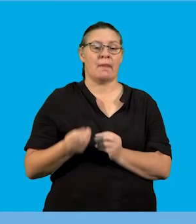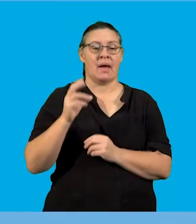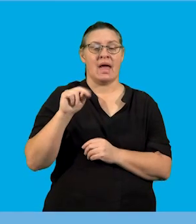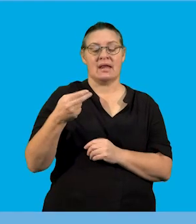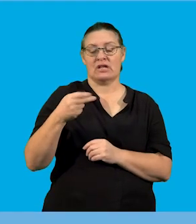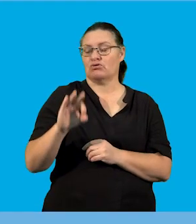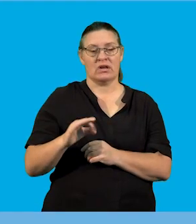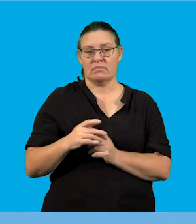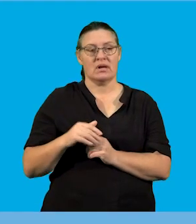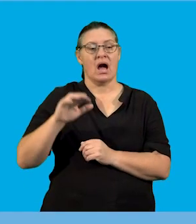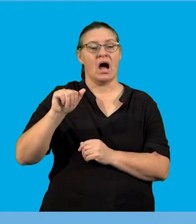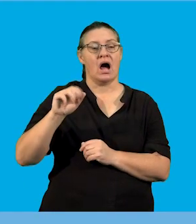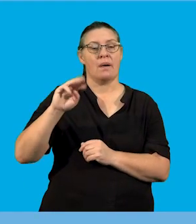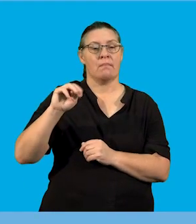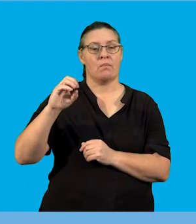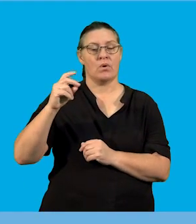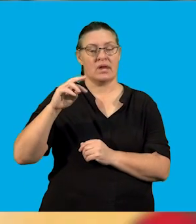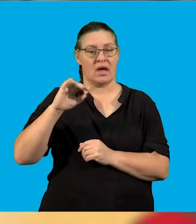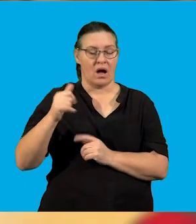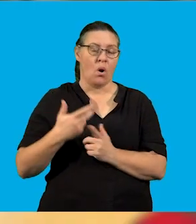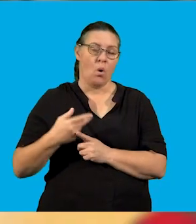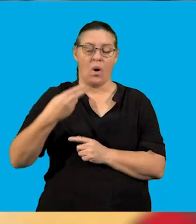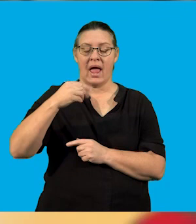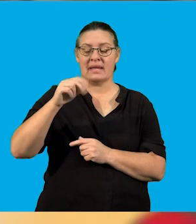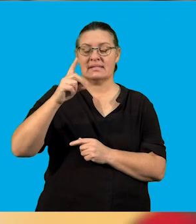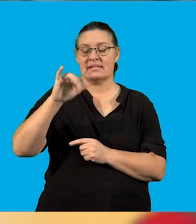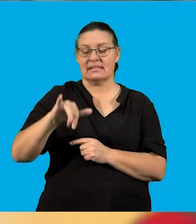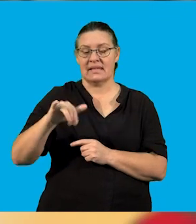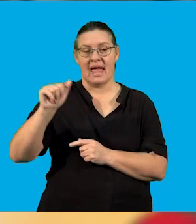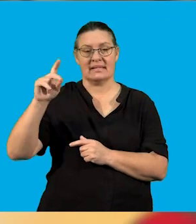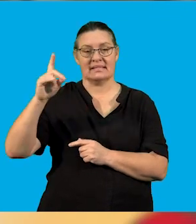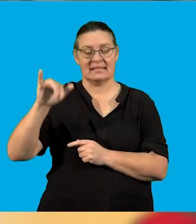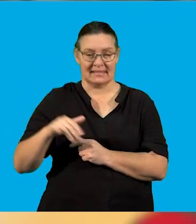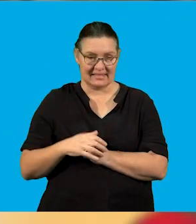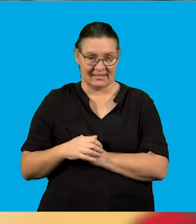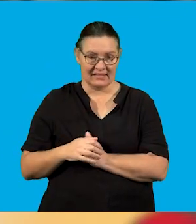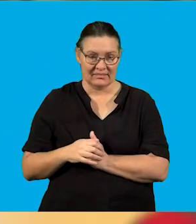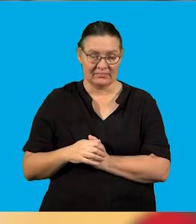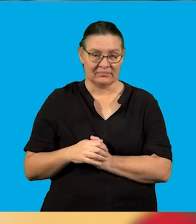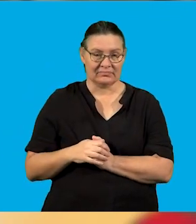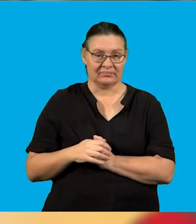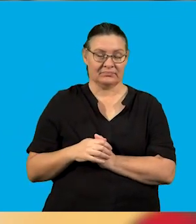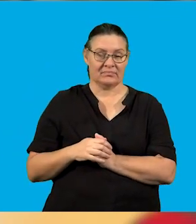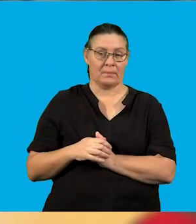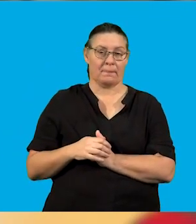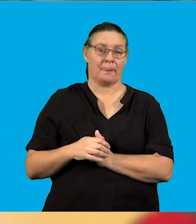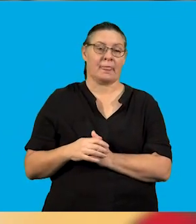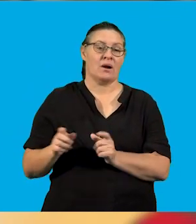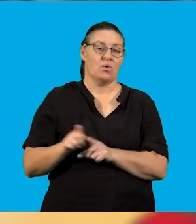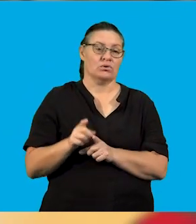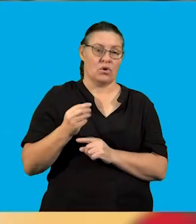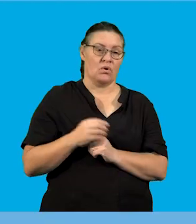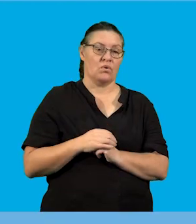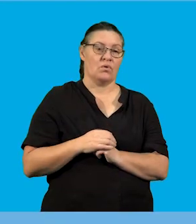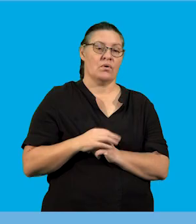the shop to go buy NH3, but then they will say go buy handy. But then you know that they mean ammonia or NH3. And